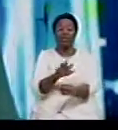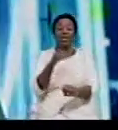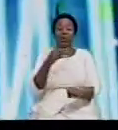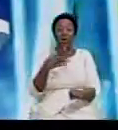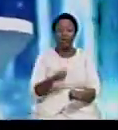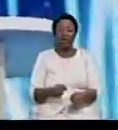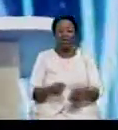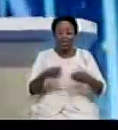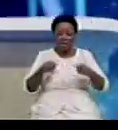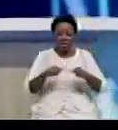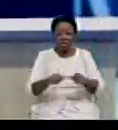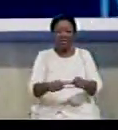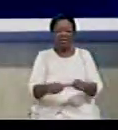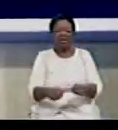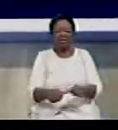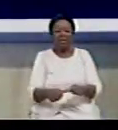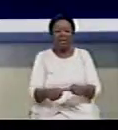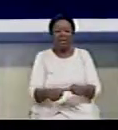by faith.